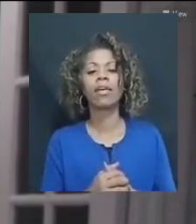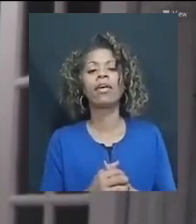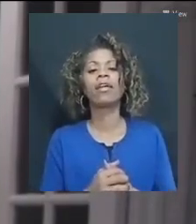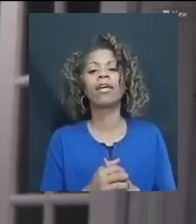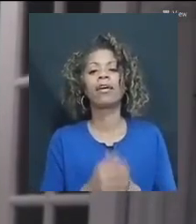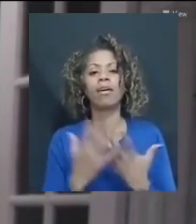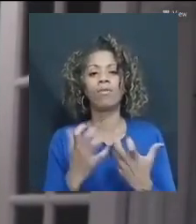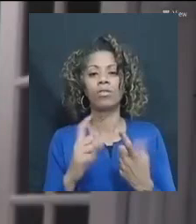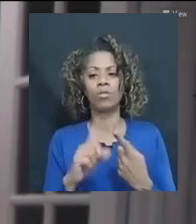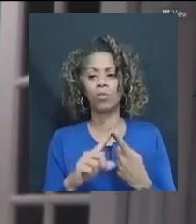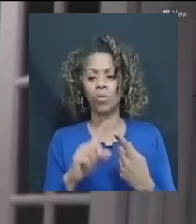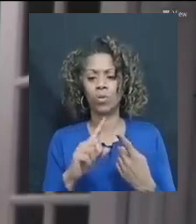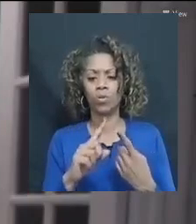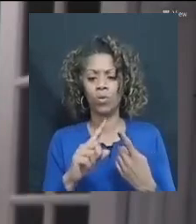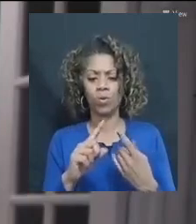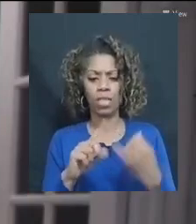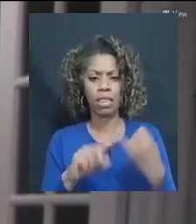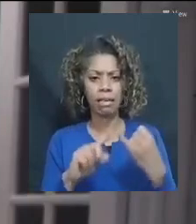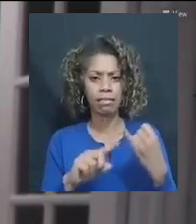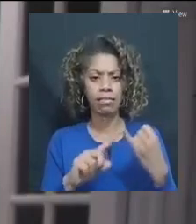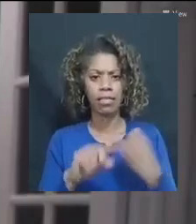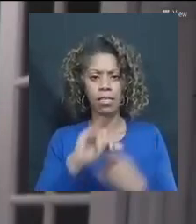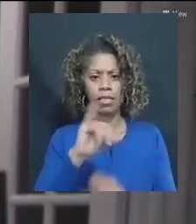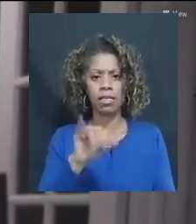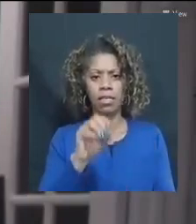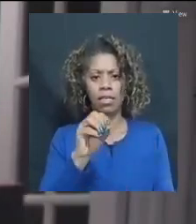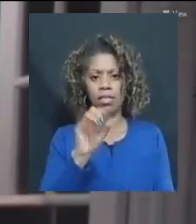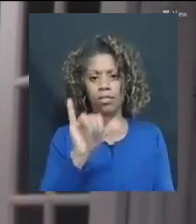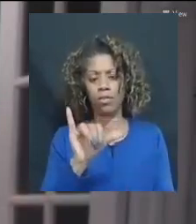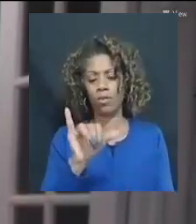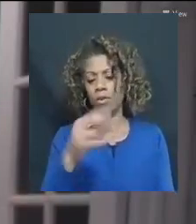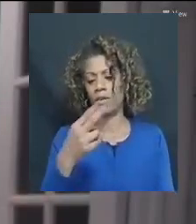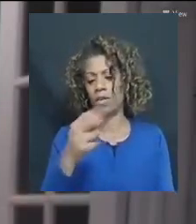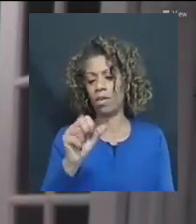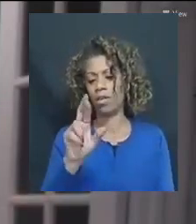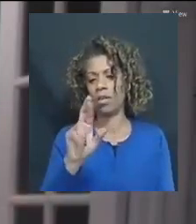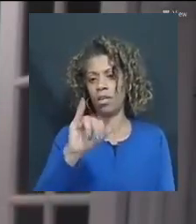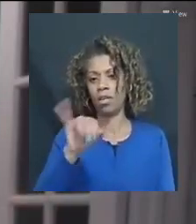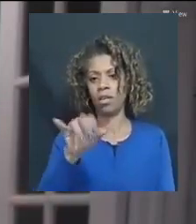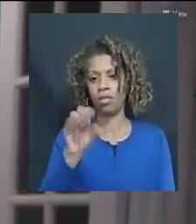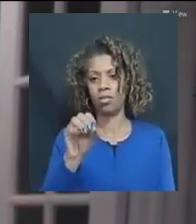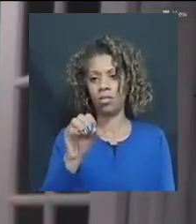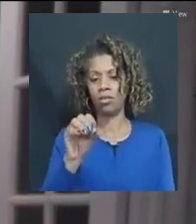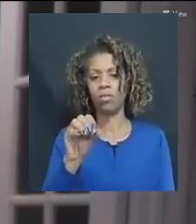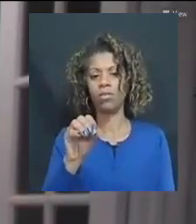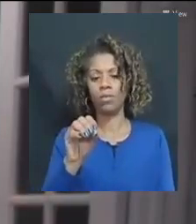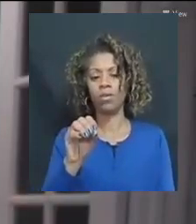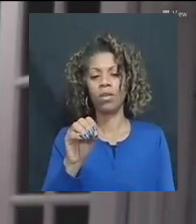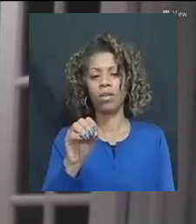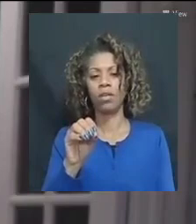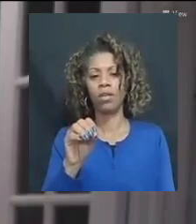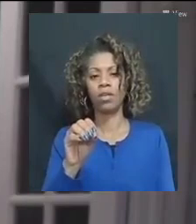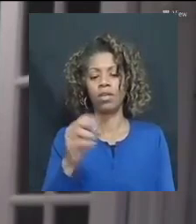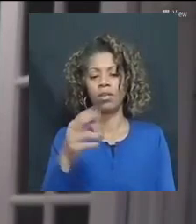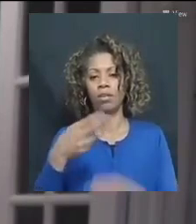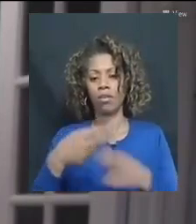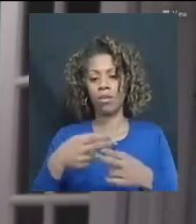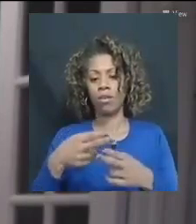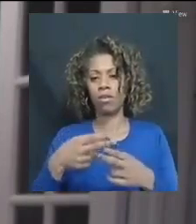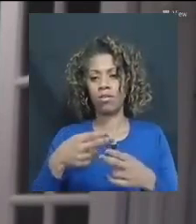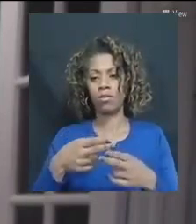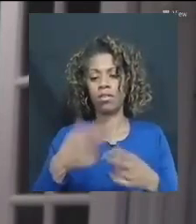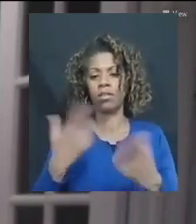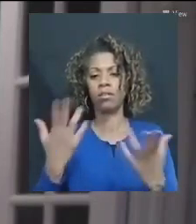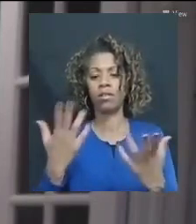Poet Laureate, has written her latest book. It's called An American Sunrise. I hope you've read this or you're aware of it, but maybe not. But I think this is a nice